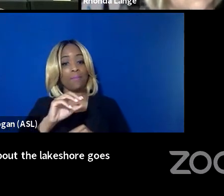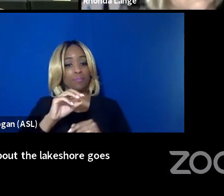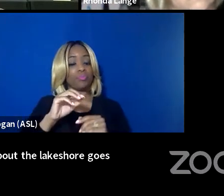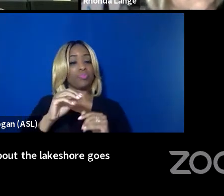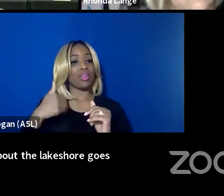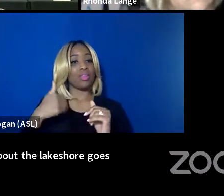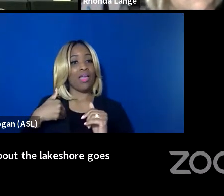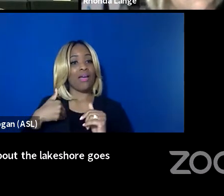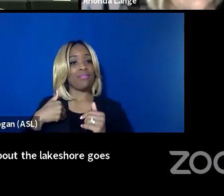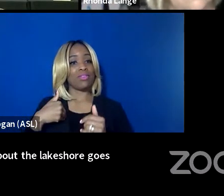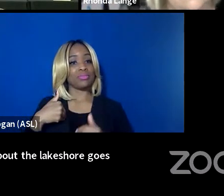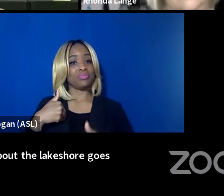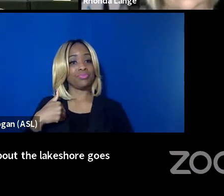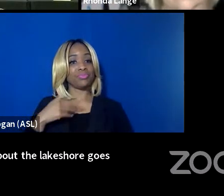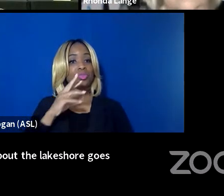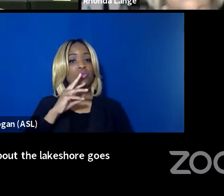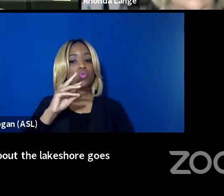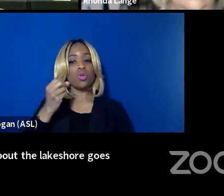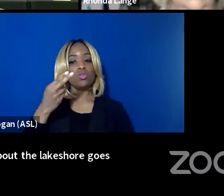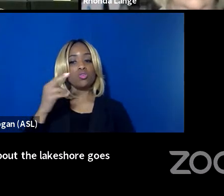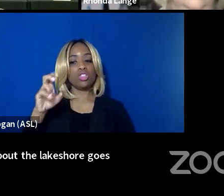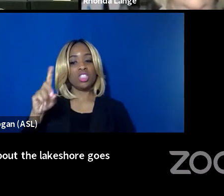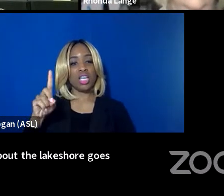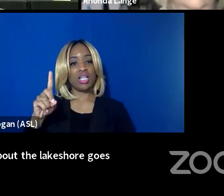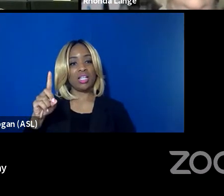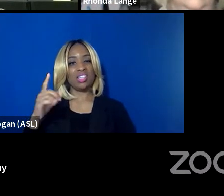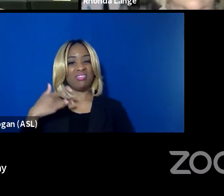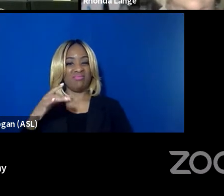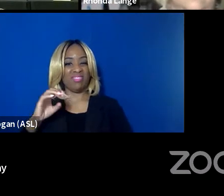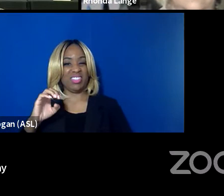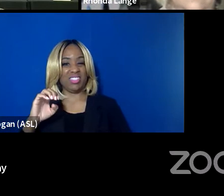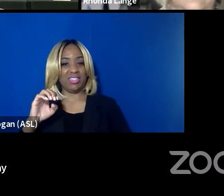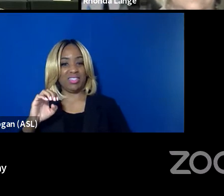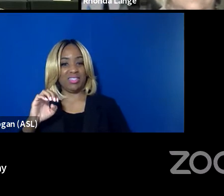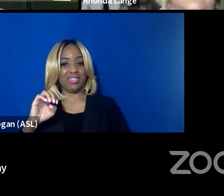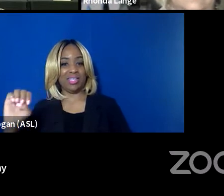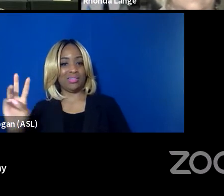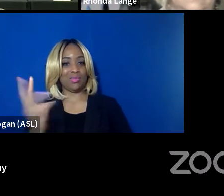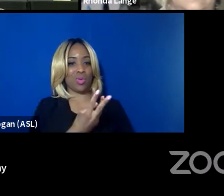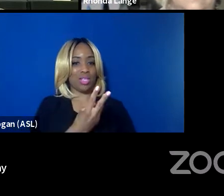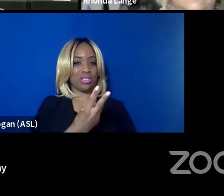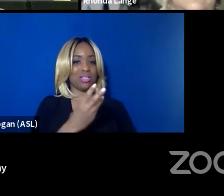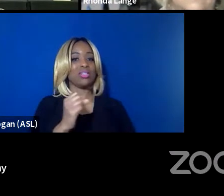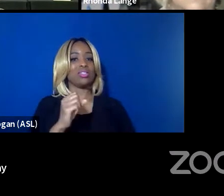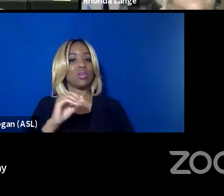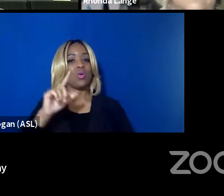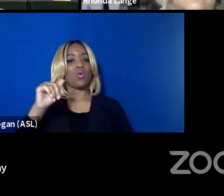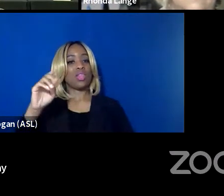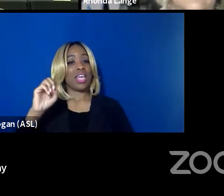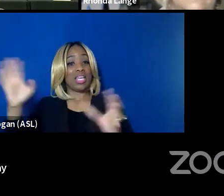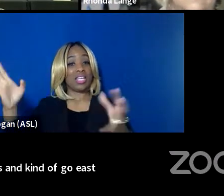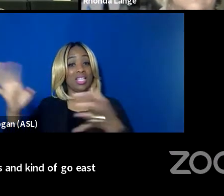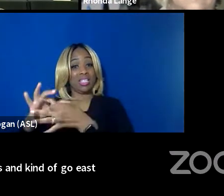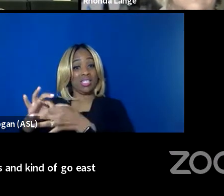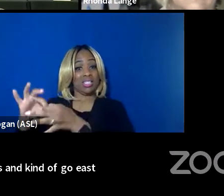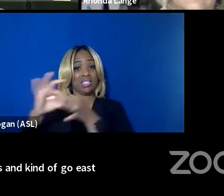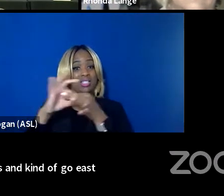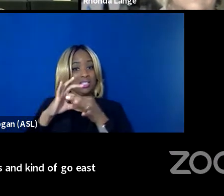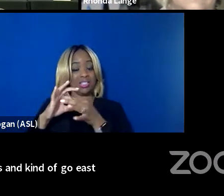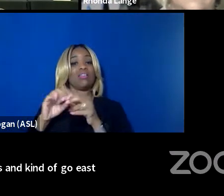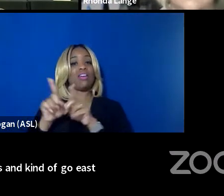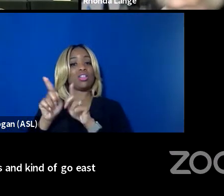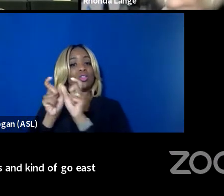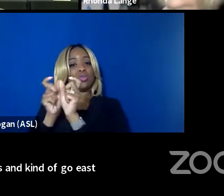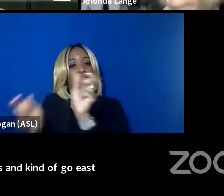have these watersheds, and they kind of go east and west. And so these lakes that bring us together are also dividing